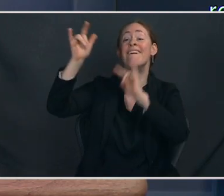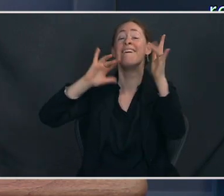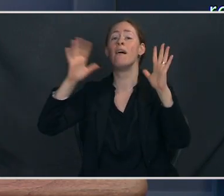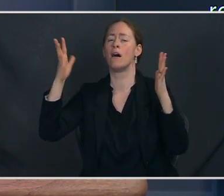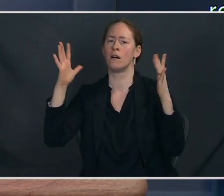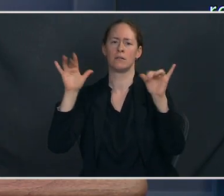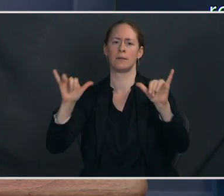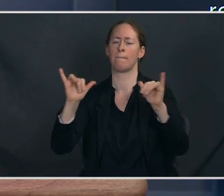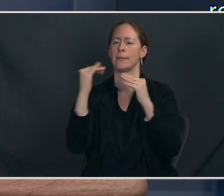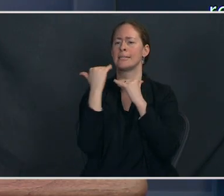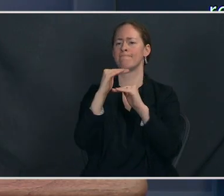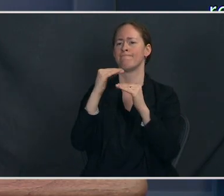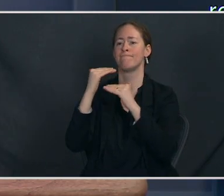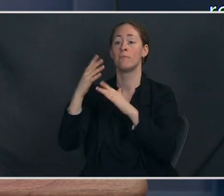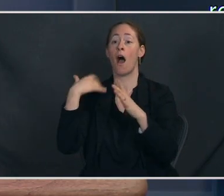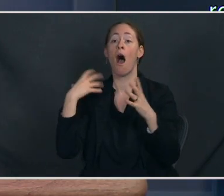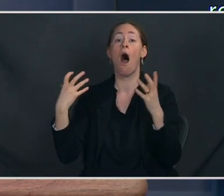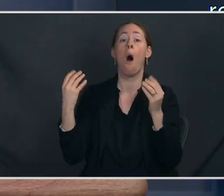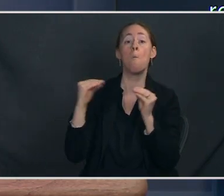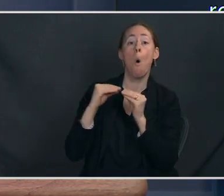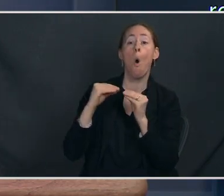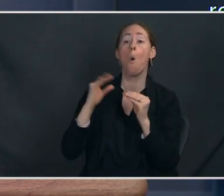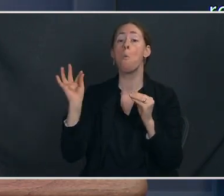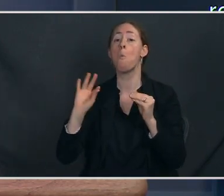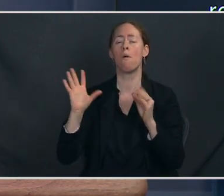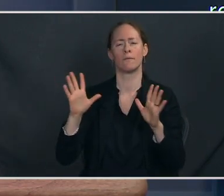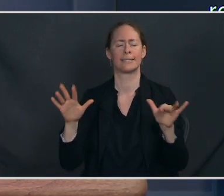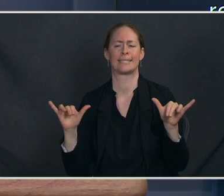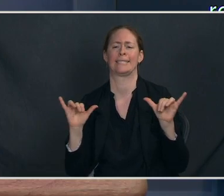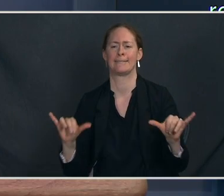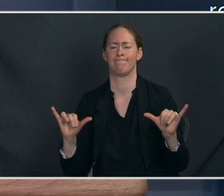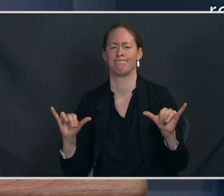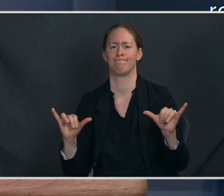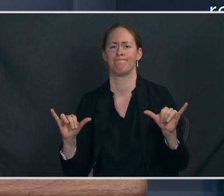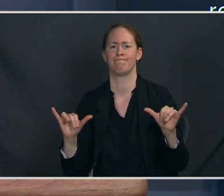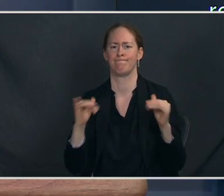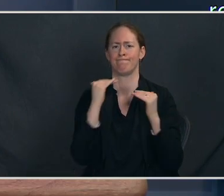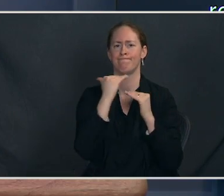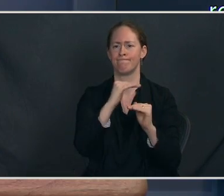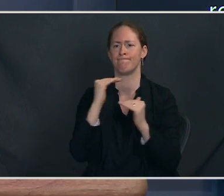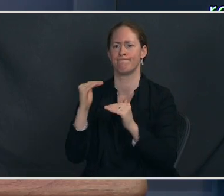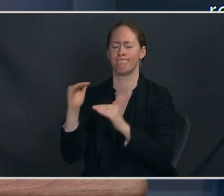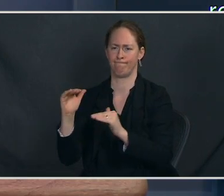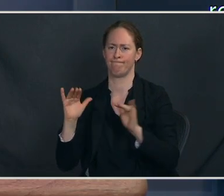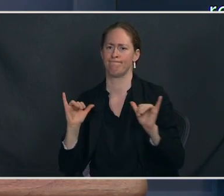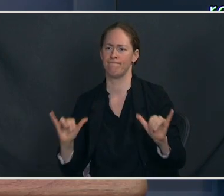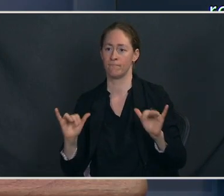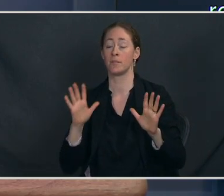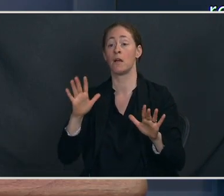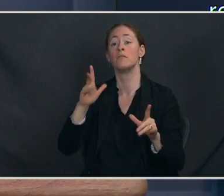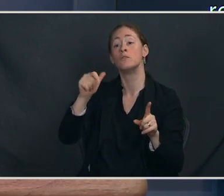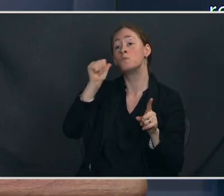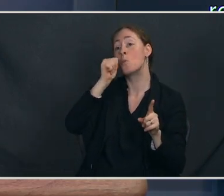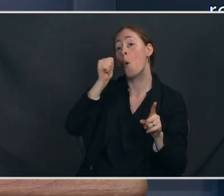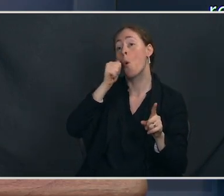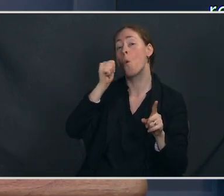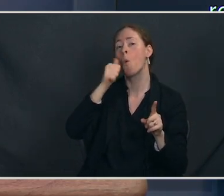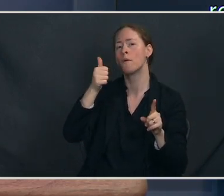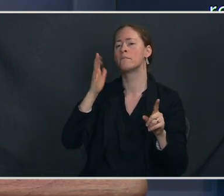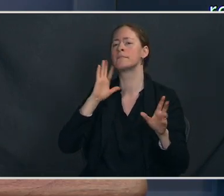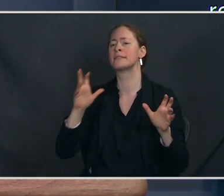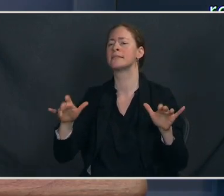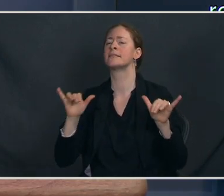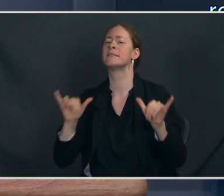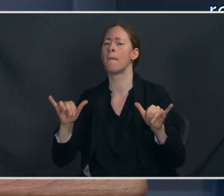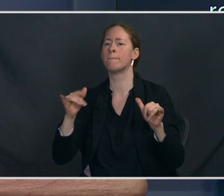to preview or announce for all of you. I will remind you that tomorrow is the first day of our briefings that will be happening